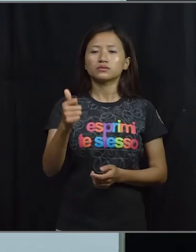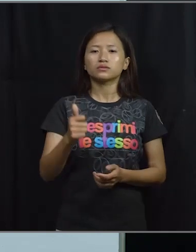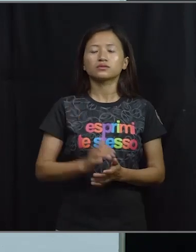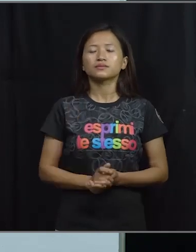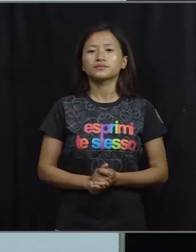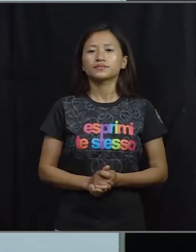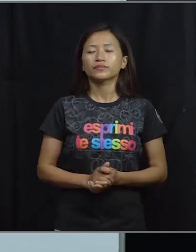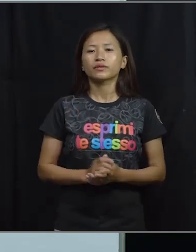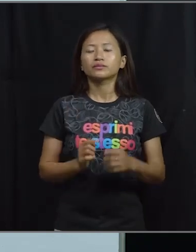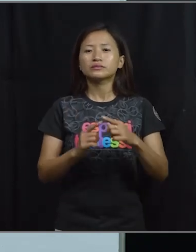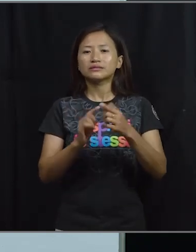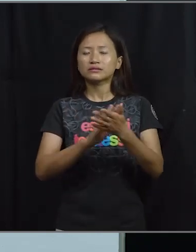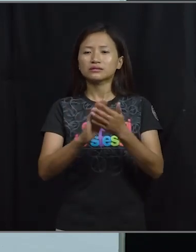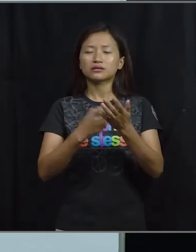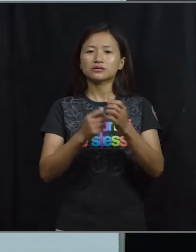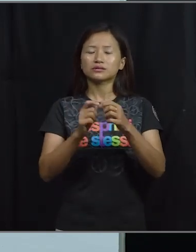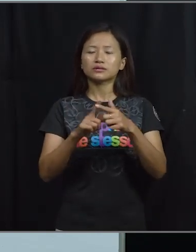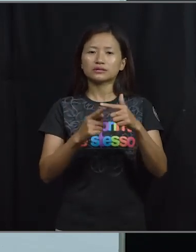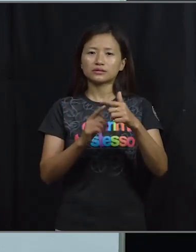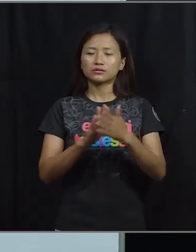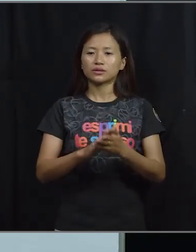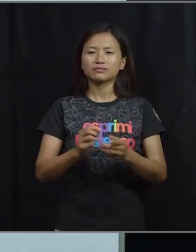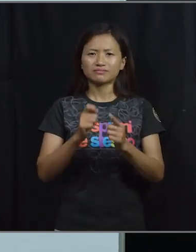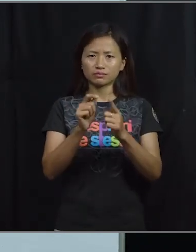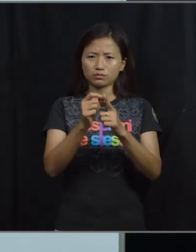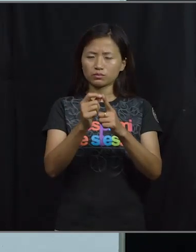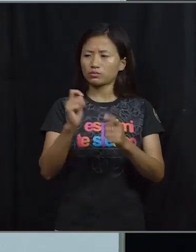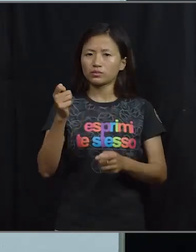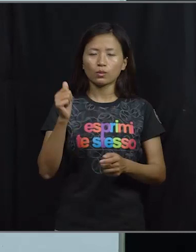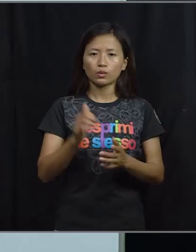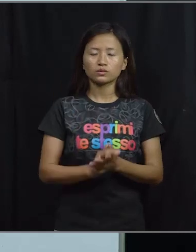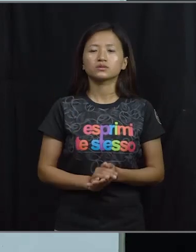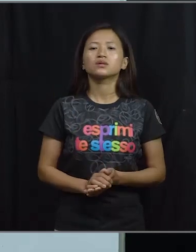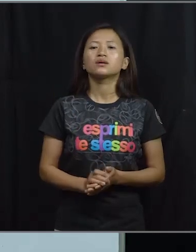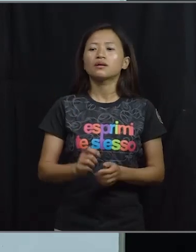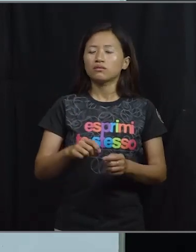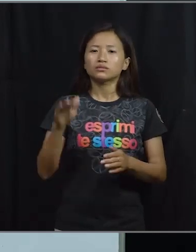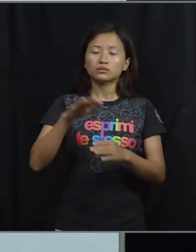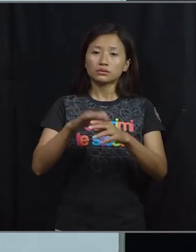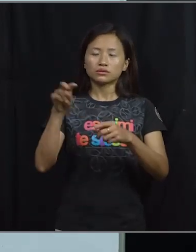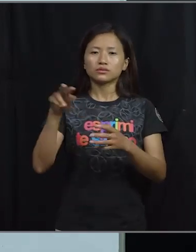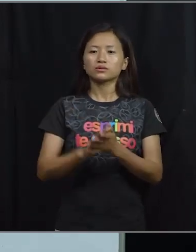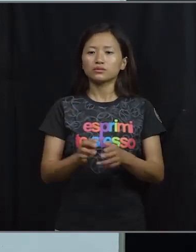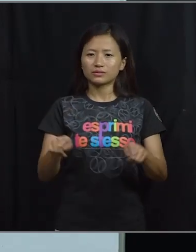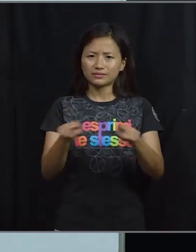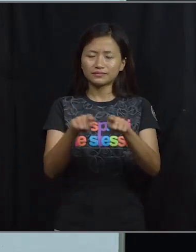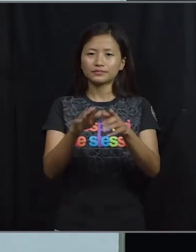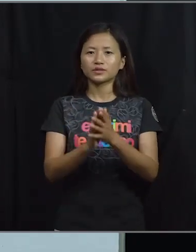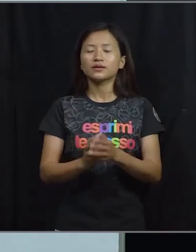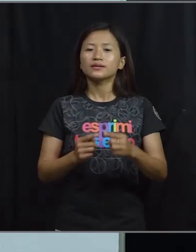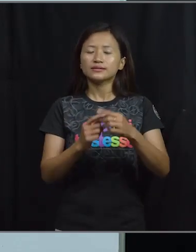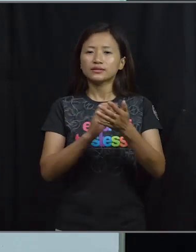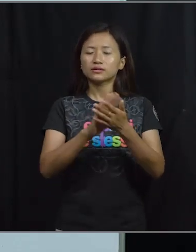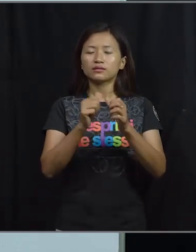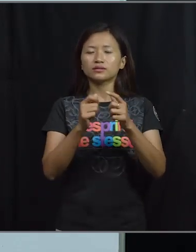next is trade enterprises. Trade enterprises are those enterprises who relates to trading